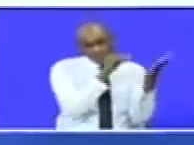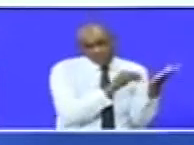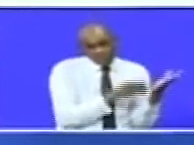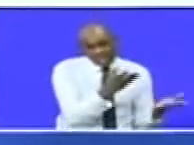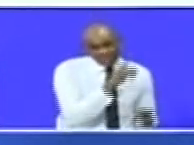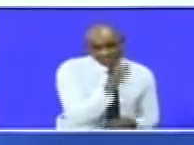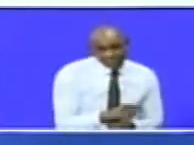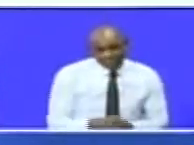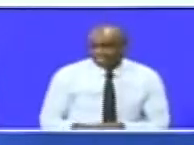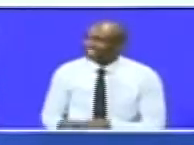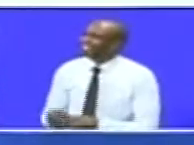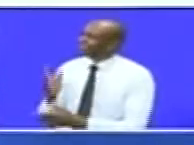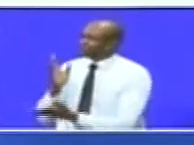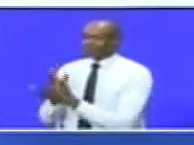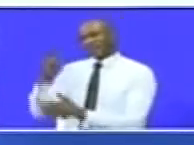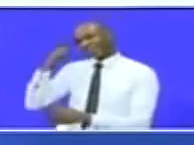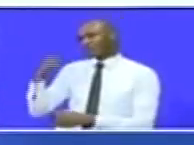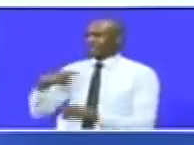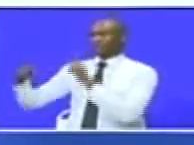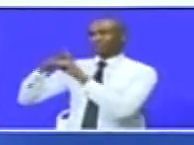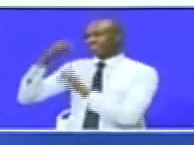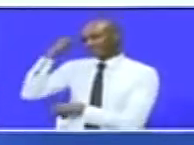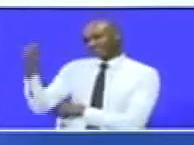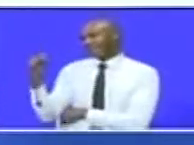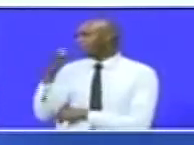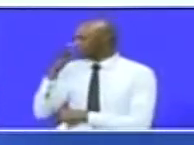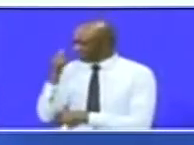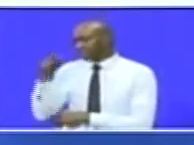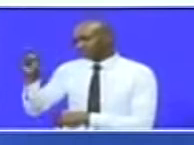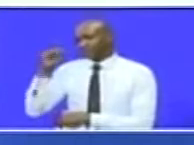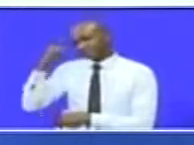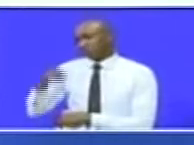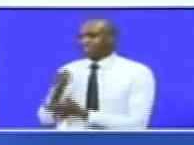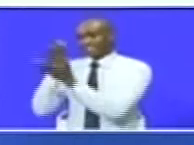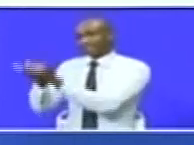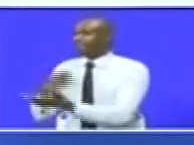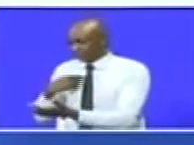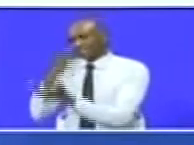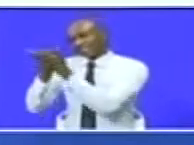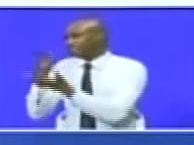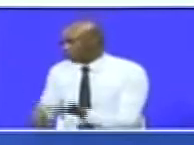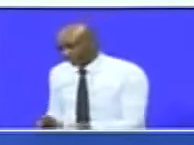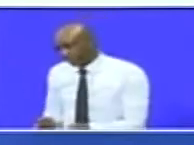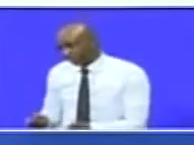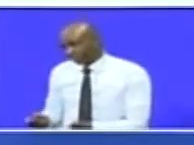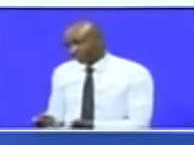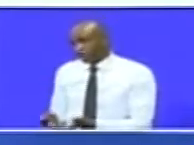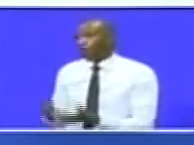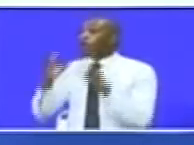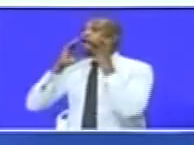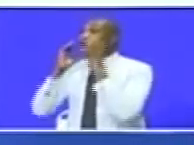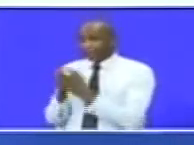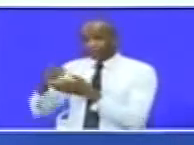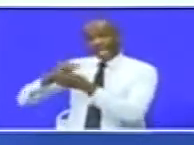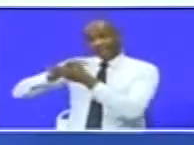creative ideas which Jubilee can do as a government, and I think they can take my suggestion. There were the Ocampo